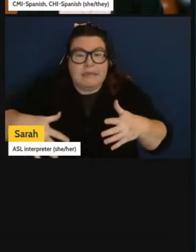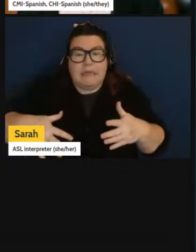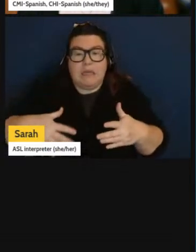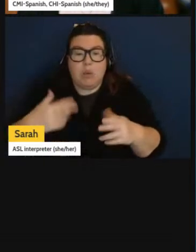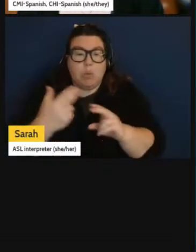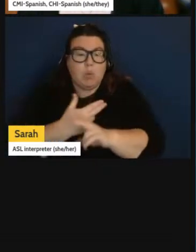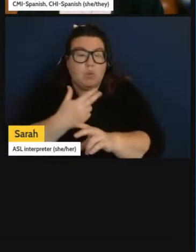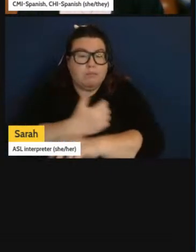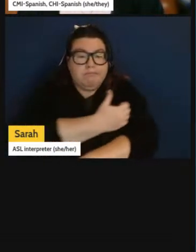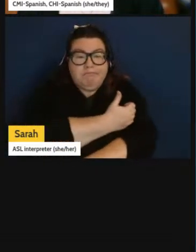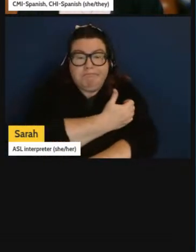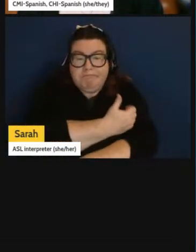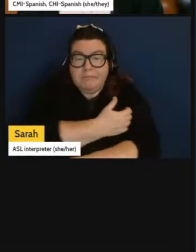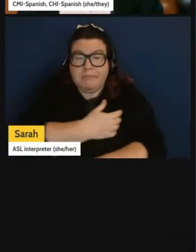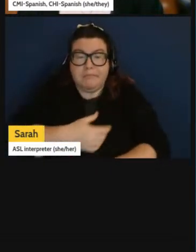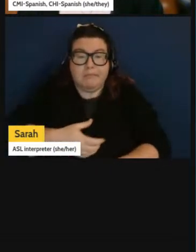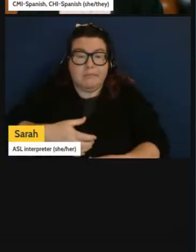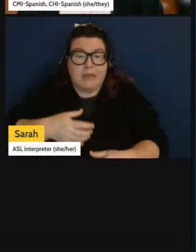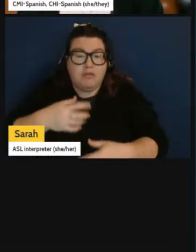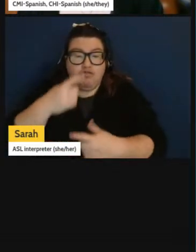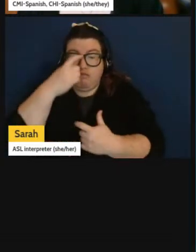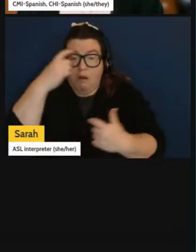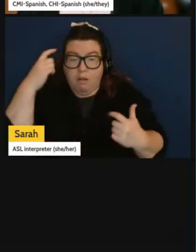use, and trauma symptoms,